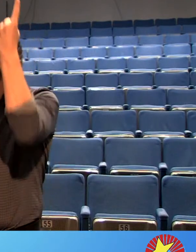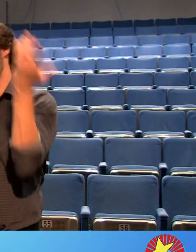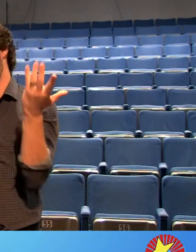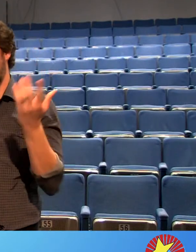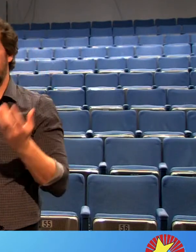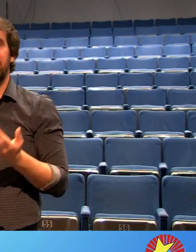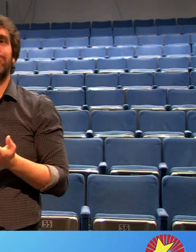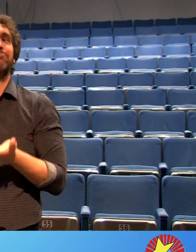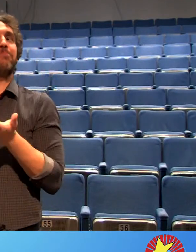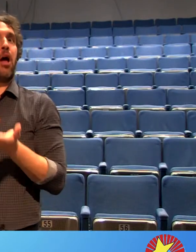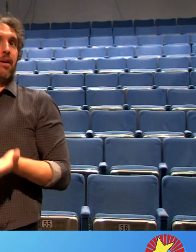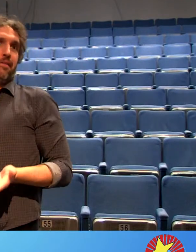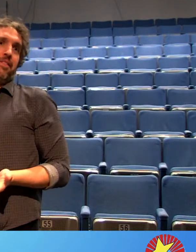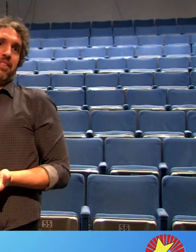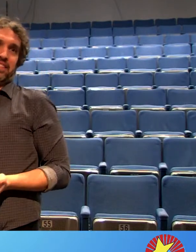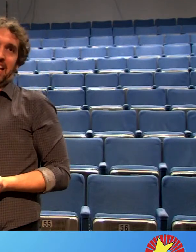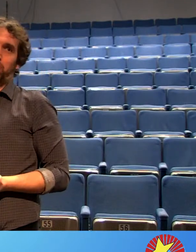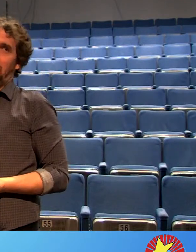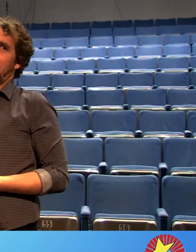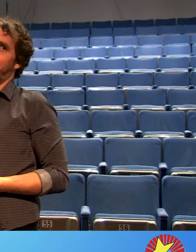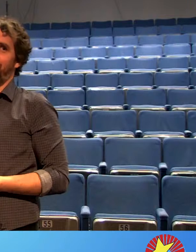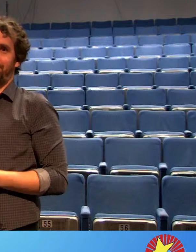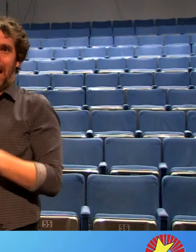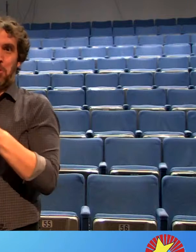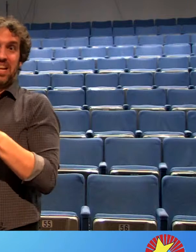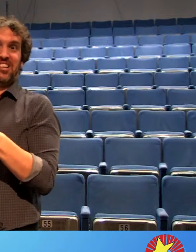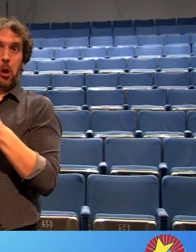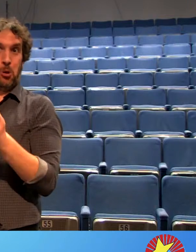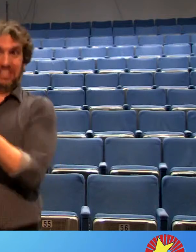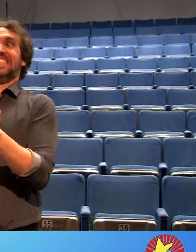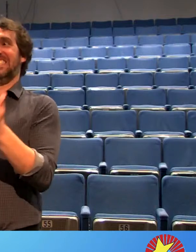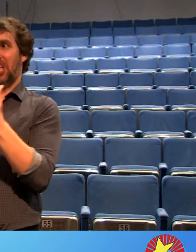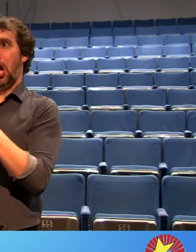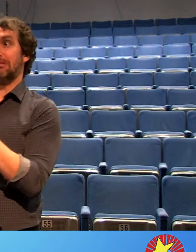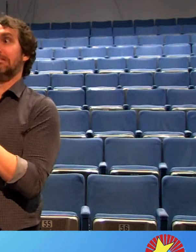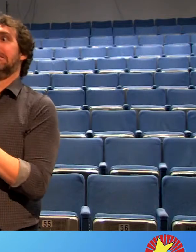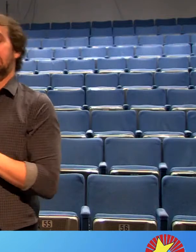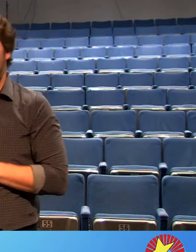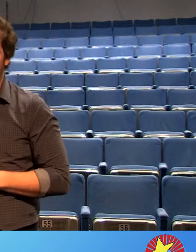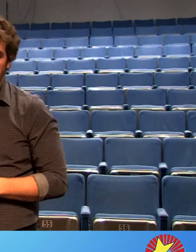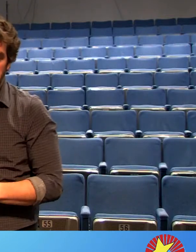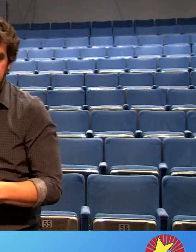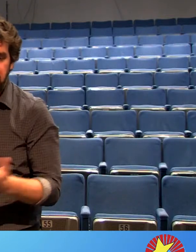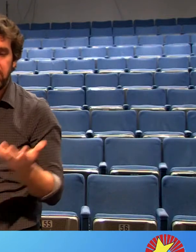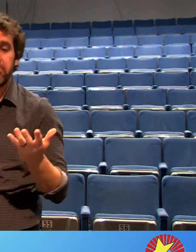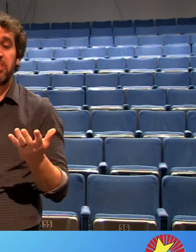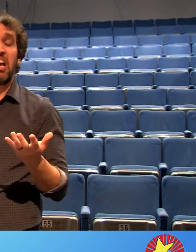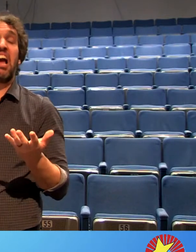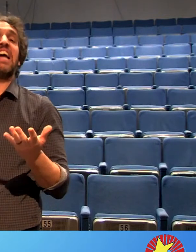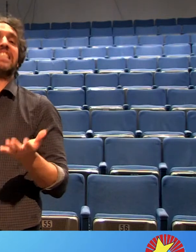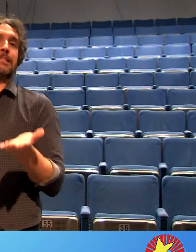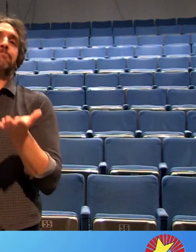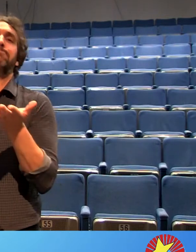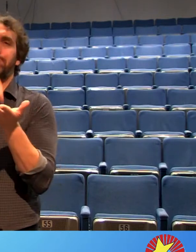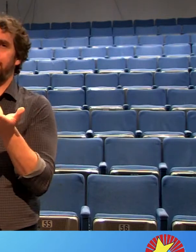foundation, is where we noticed growth. So second grade was the window of opportunity.